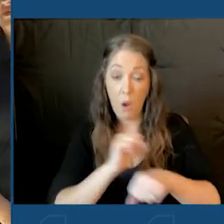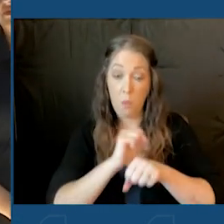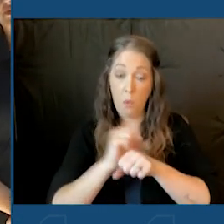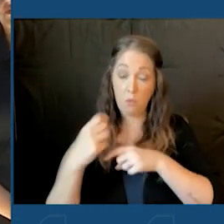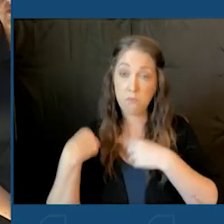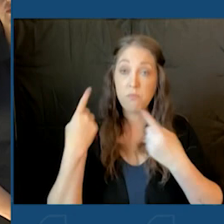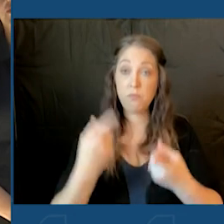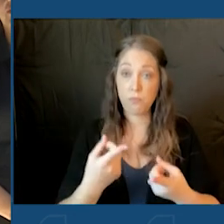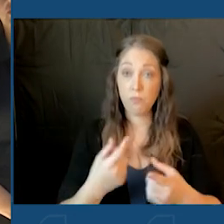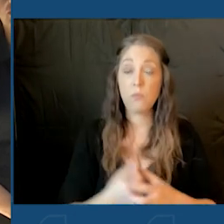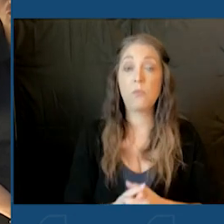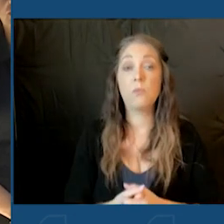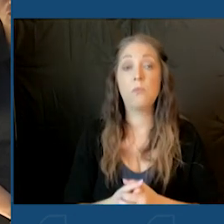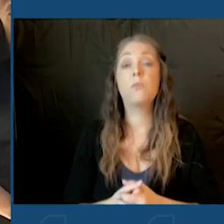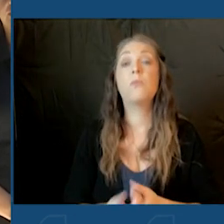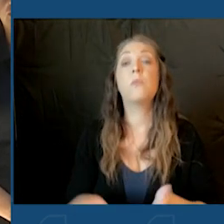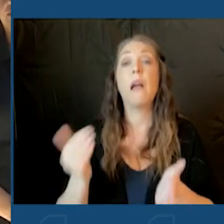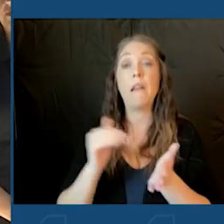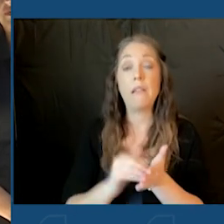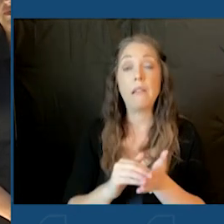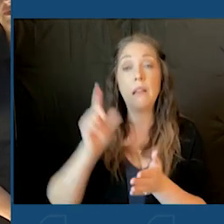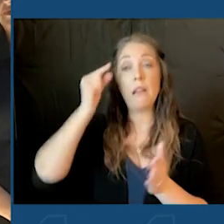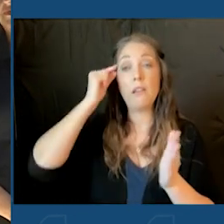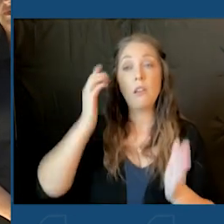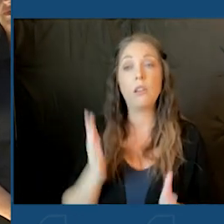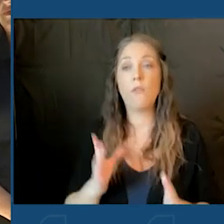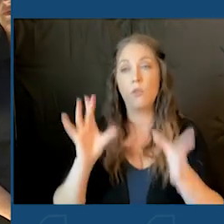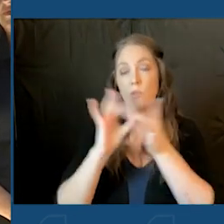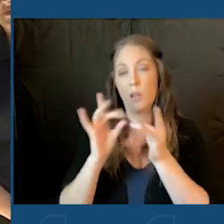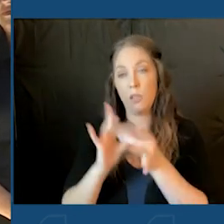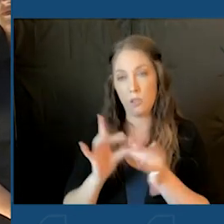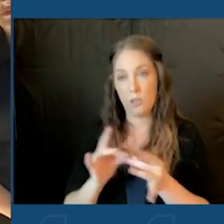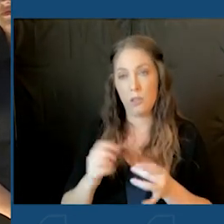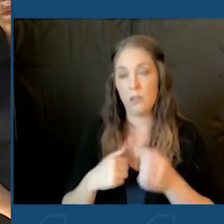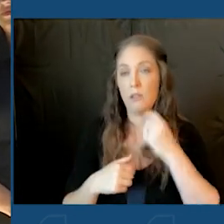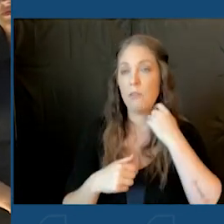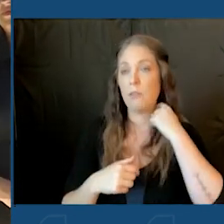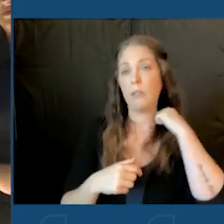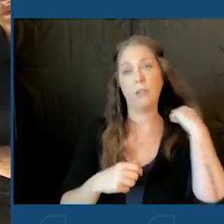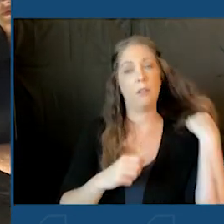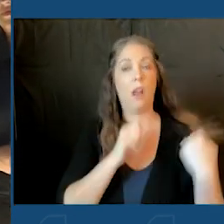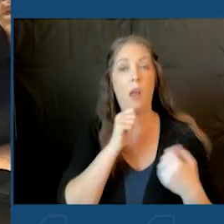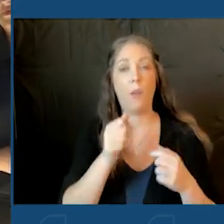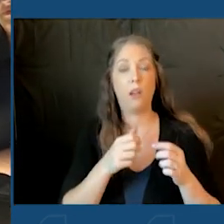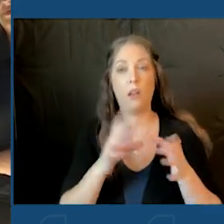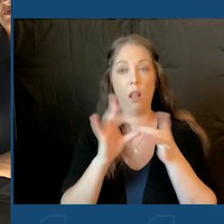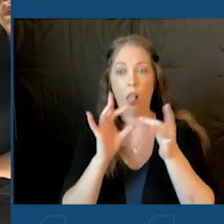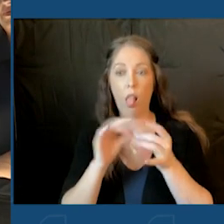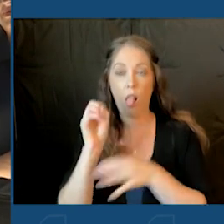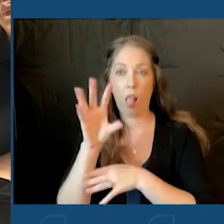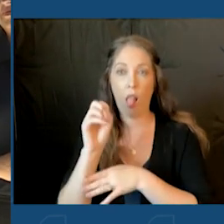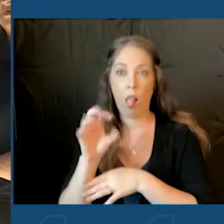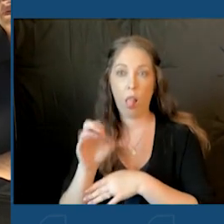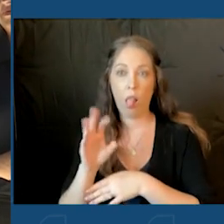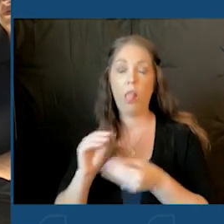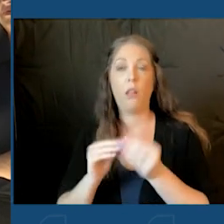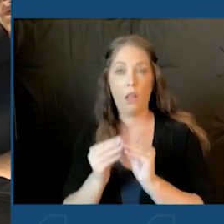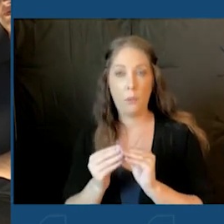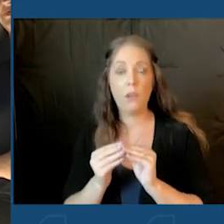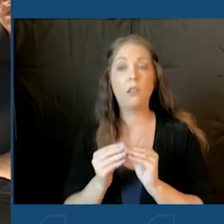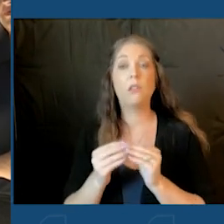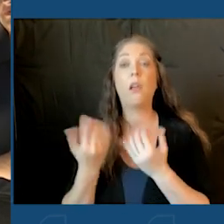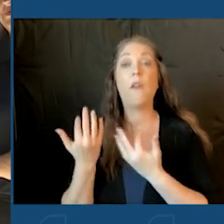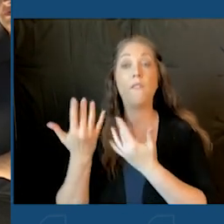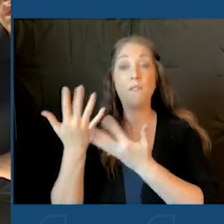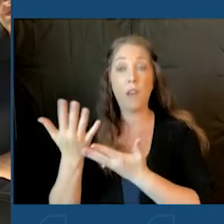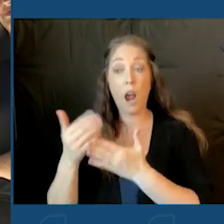Again, as the governor mentioned, I won't go through all of the stats on here, but this fire has fluctuated in size. It was